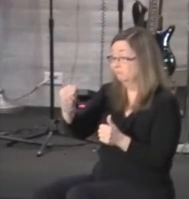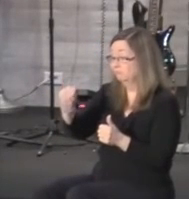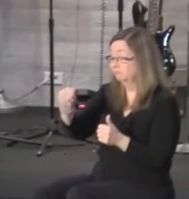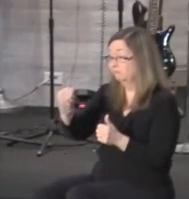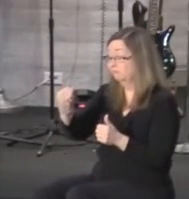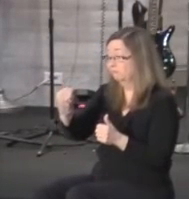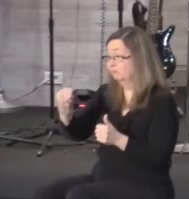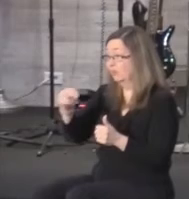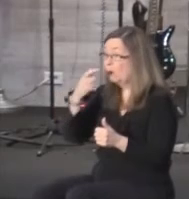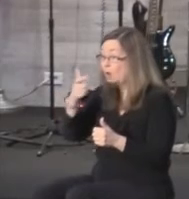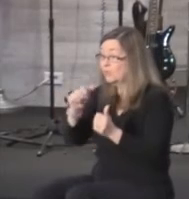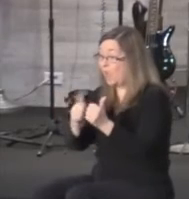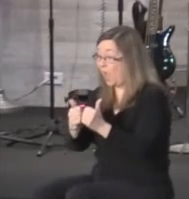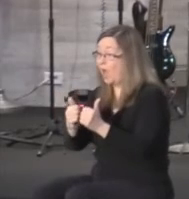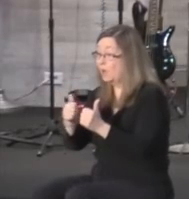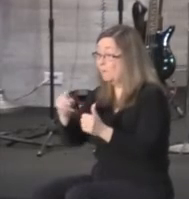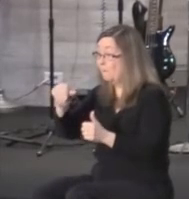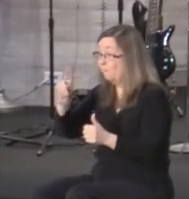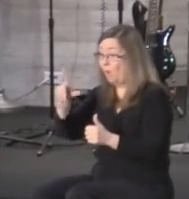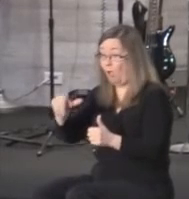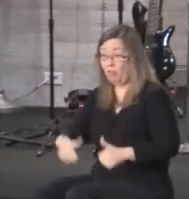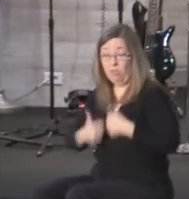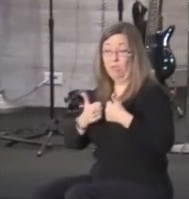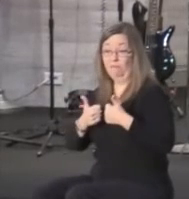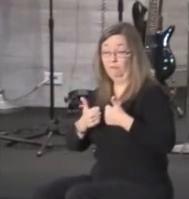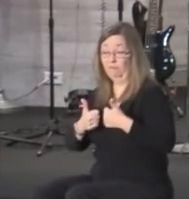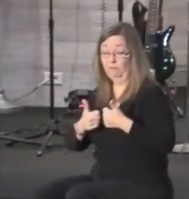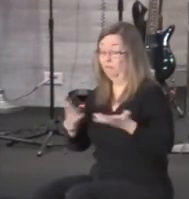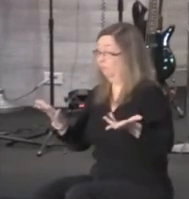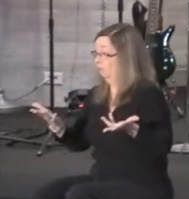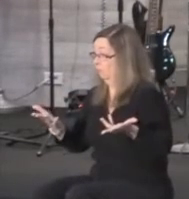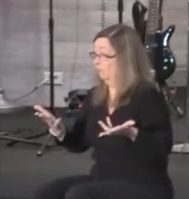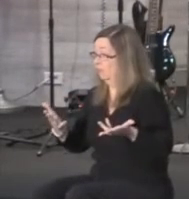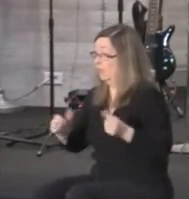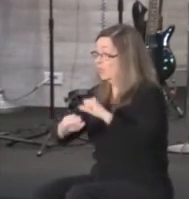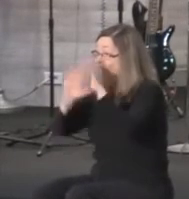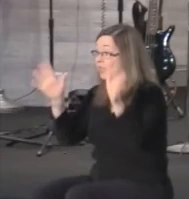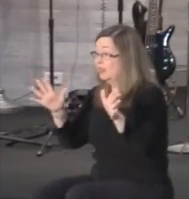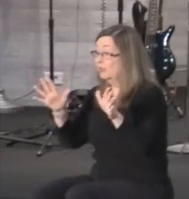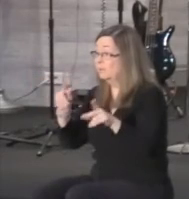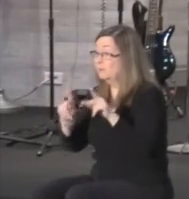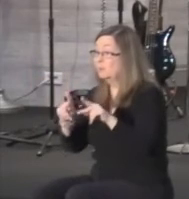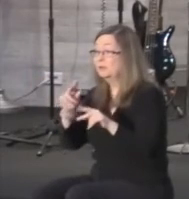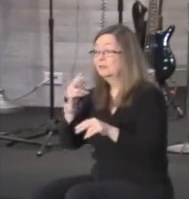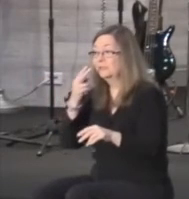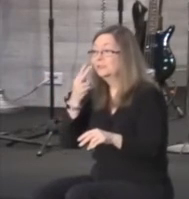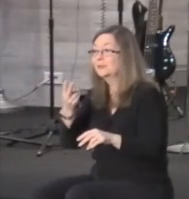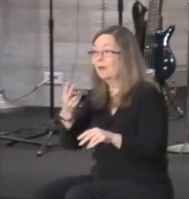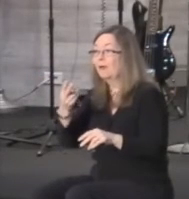Evidently they were watching how he lived out his life. Evidently they were just looking at his